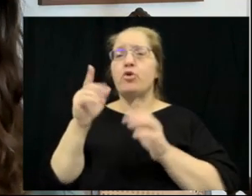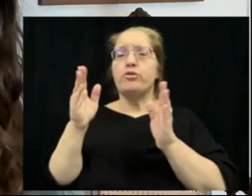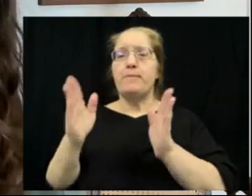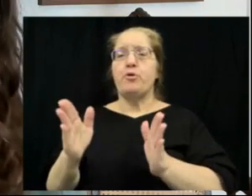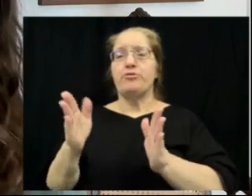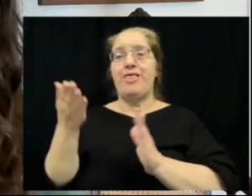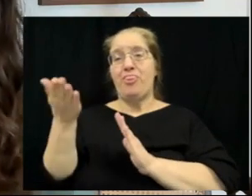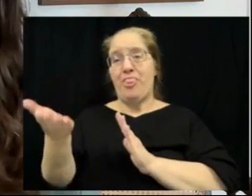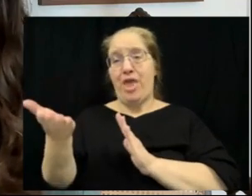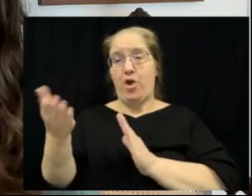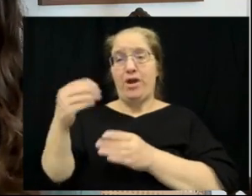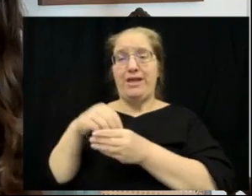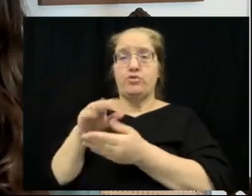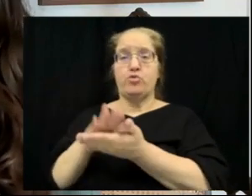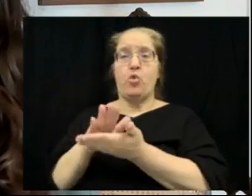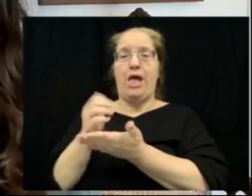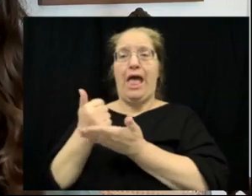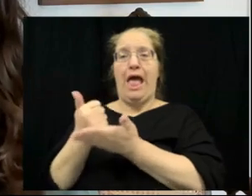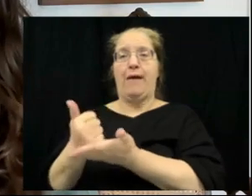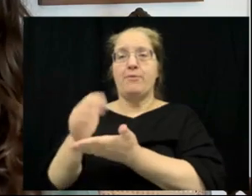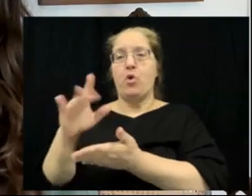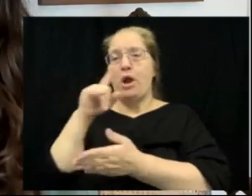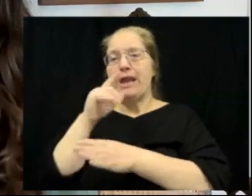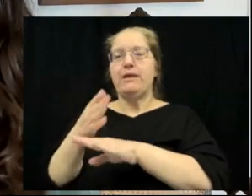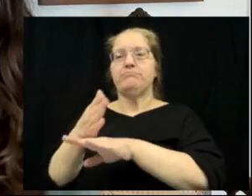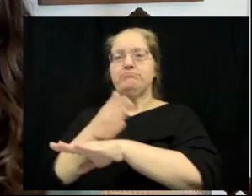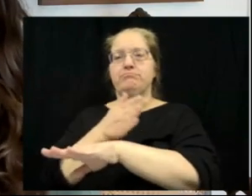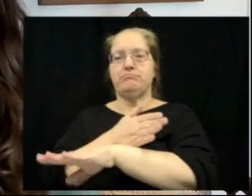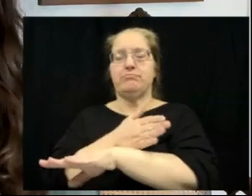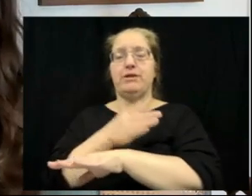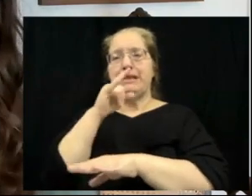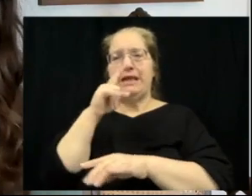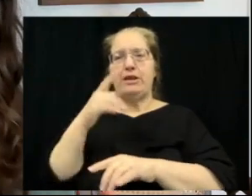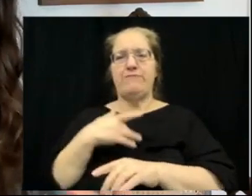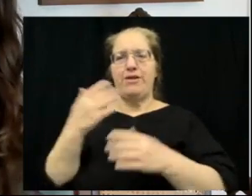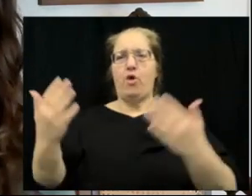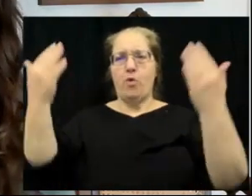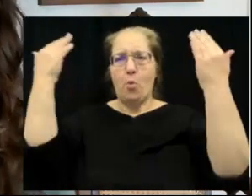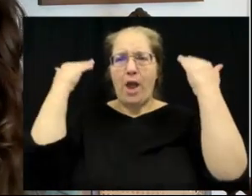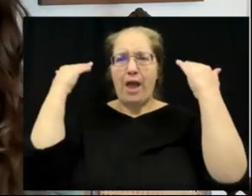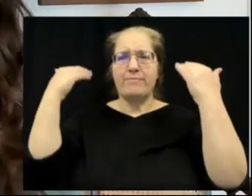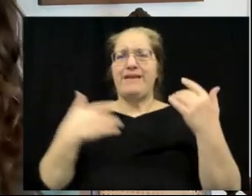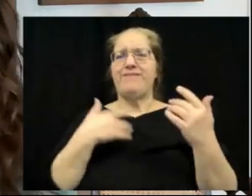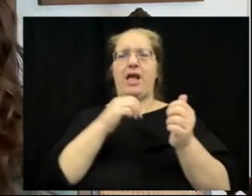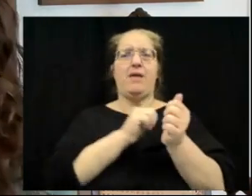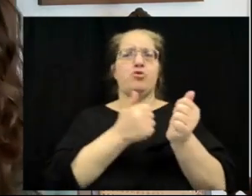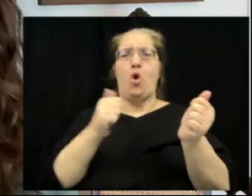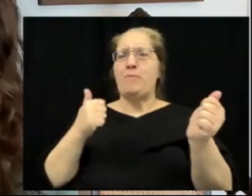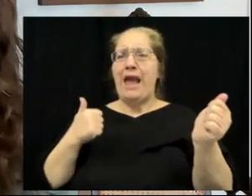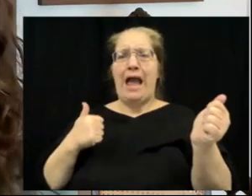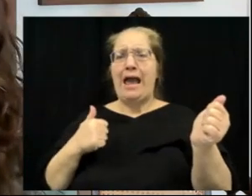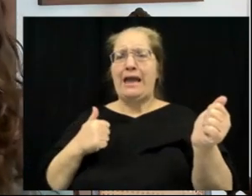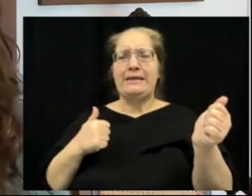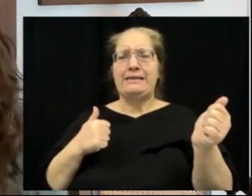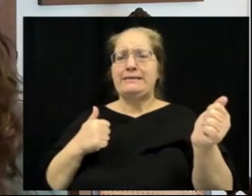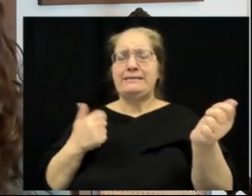to make progress, because that could feel really overwhelming for a child if they feel like they've gotten so behind and they don't